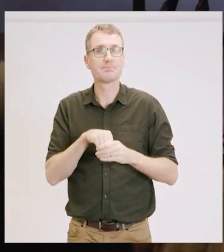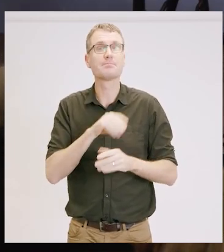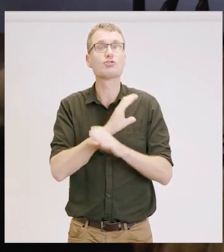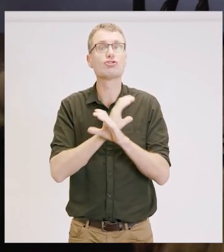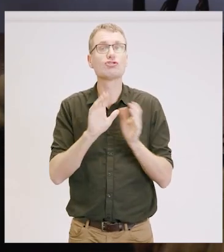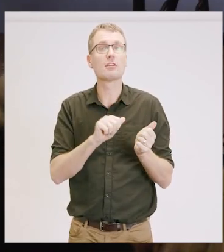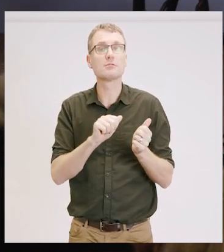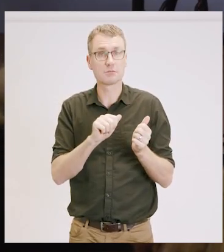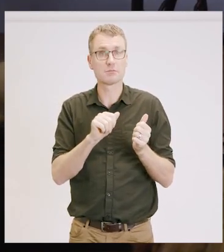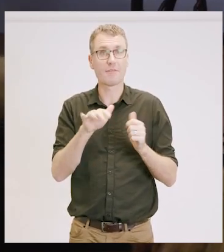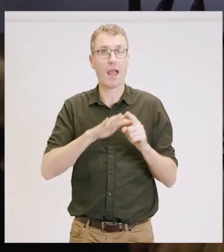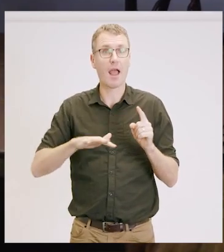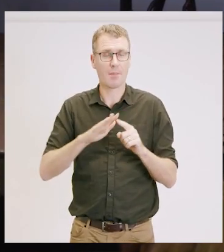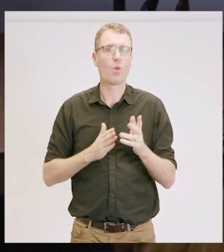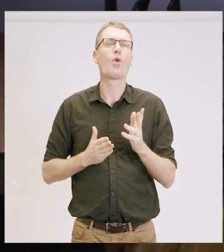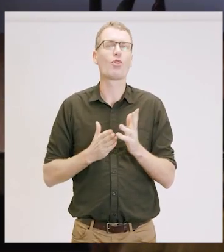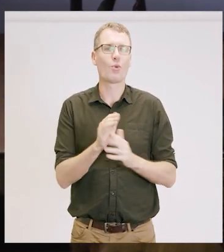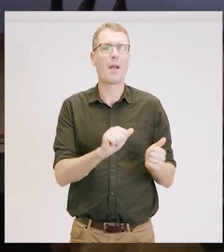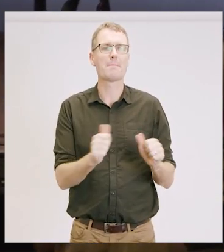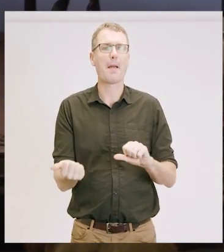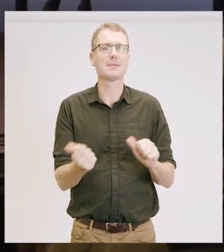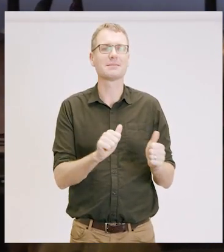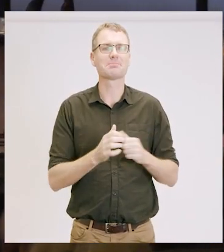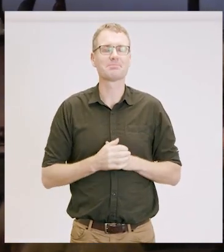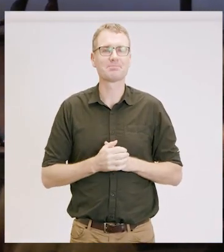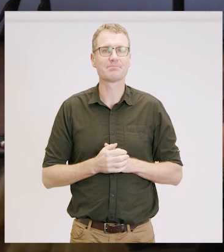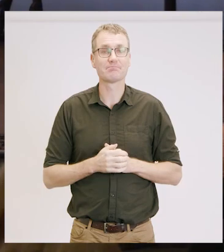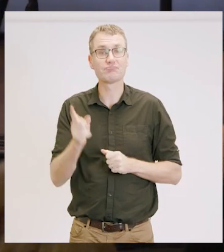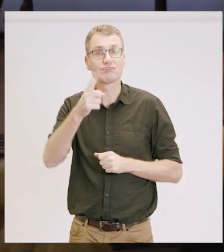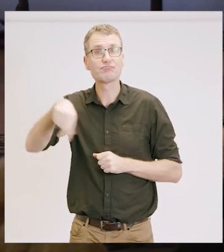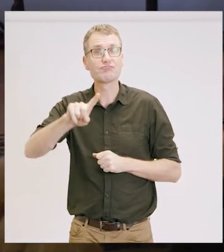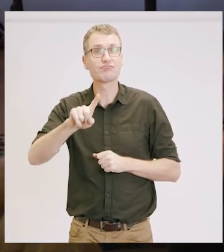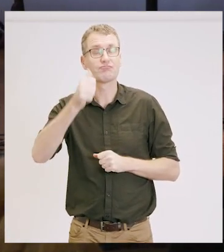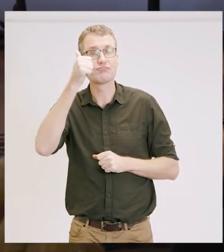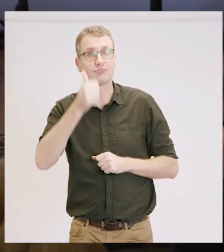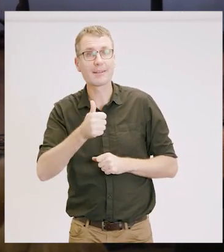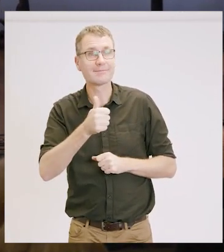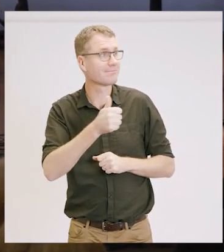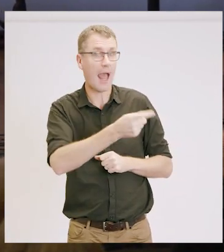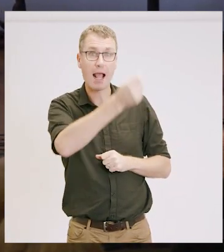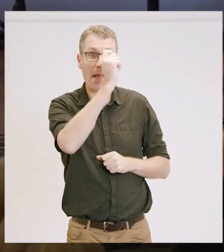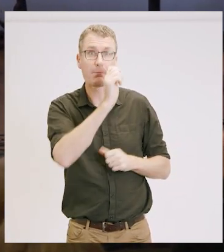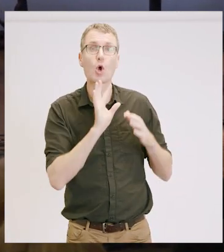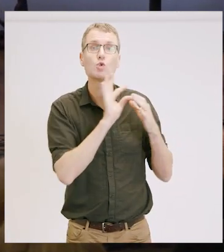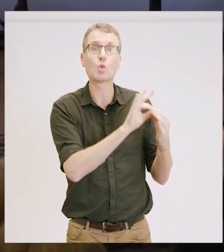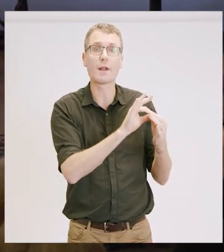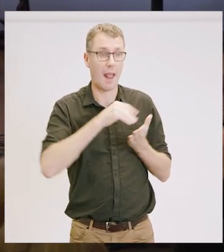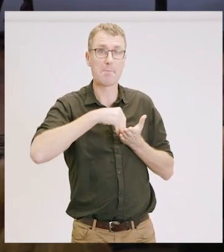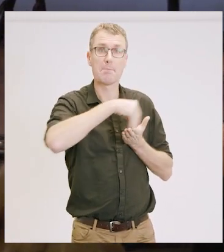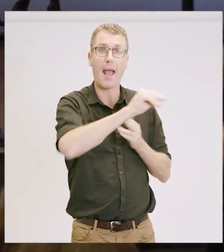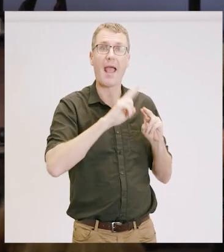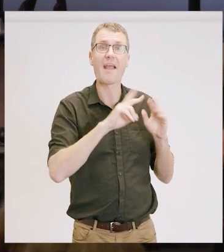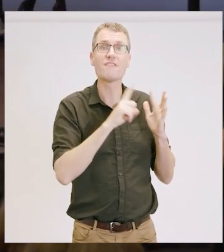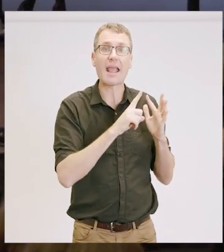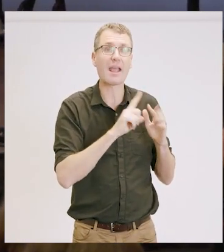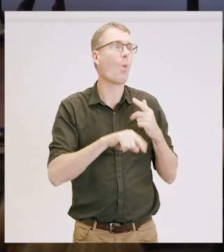family is through baptism. Now, you can join a club, you know, you might you know, join a club by paying some huge amount of money, or you